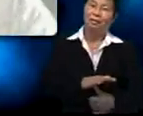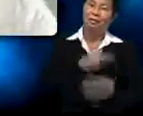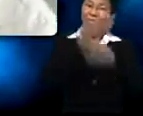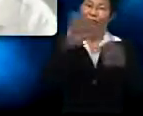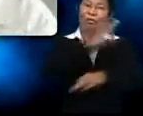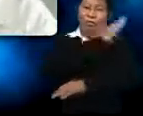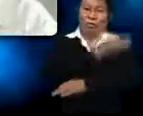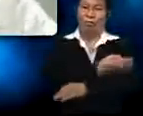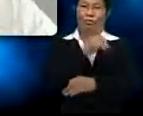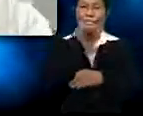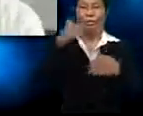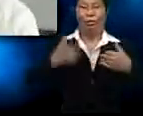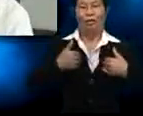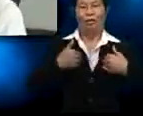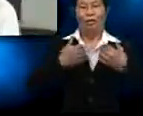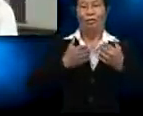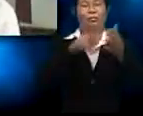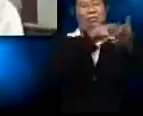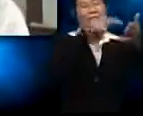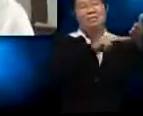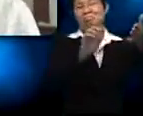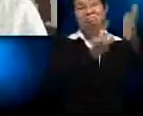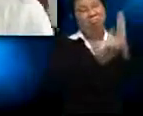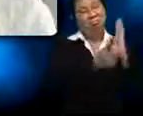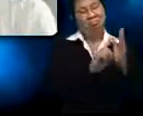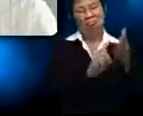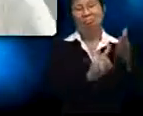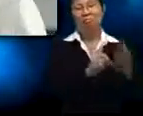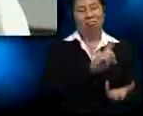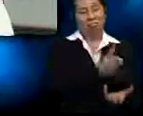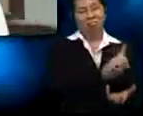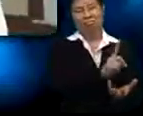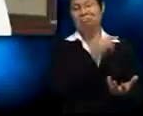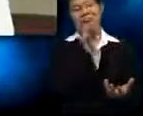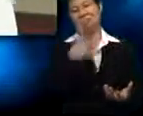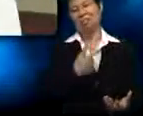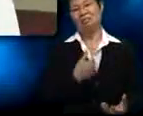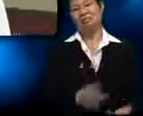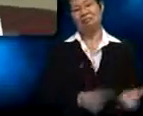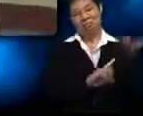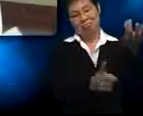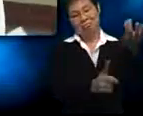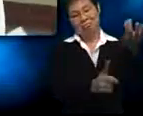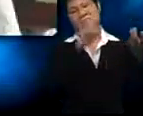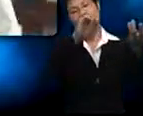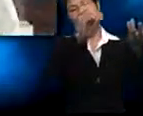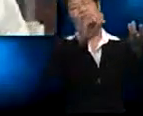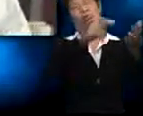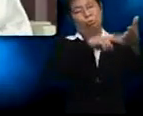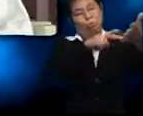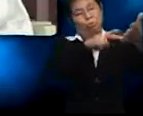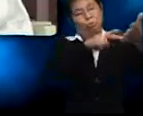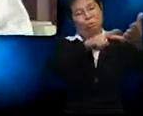weight machine. So the reading of your weight will be 0. We call this